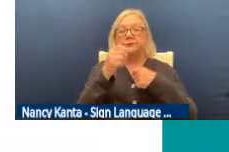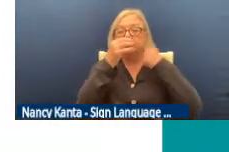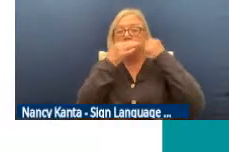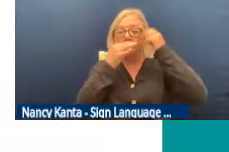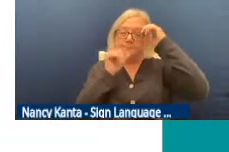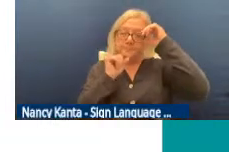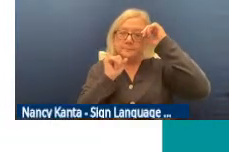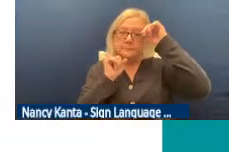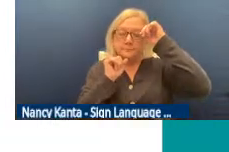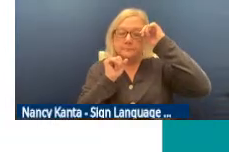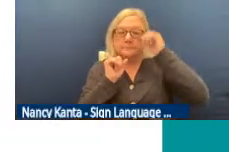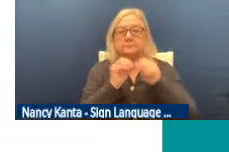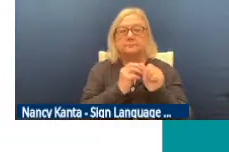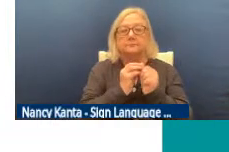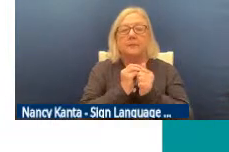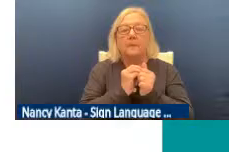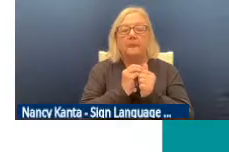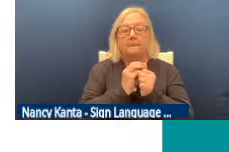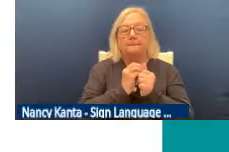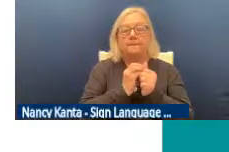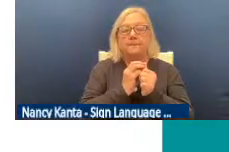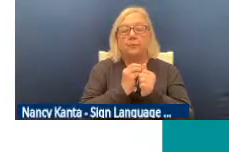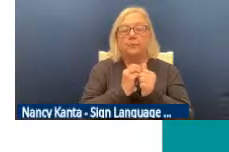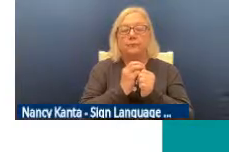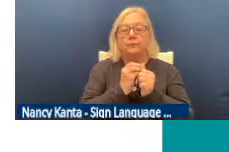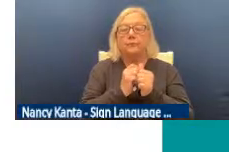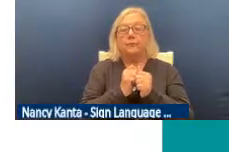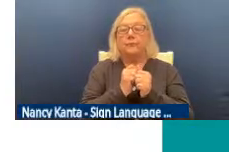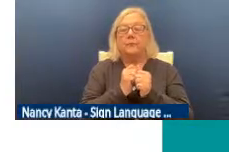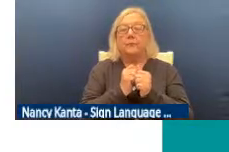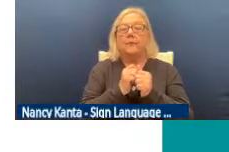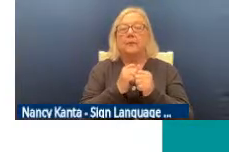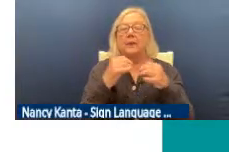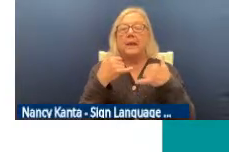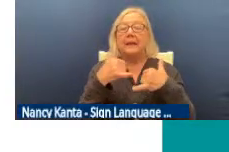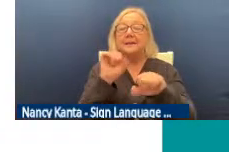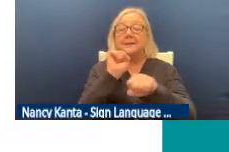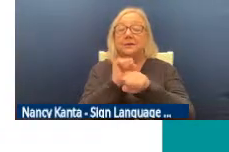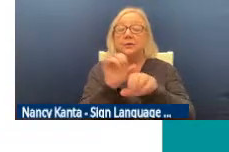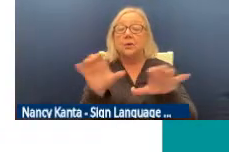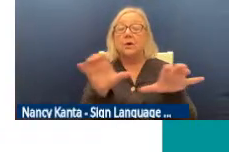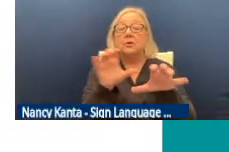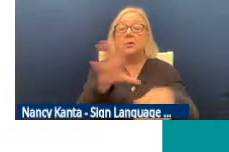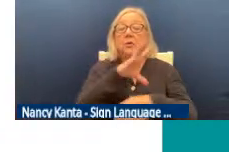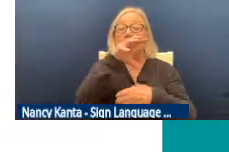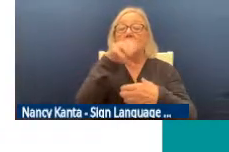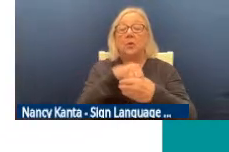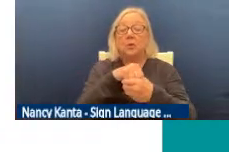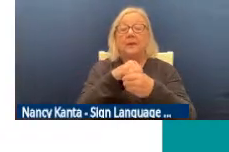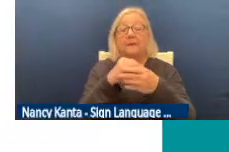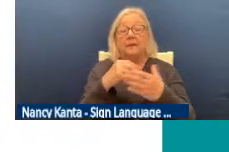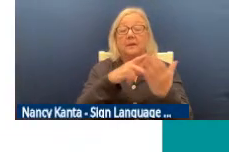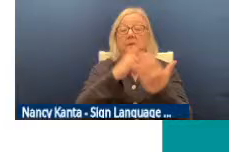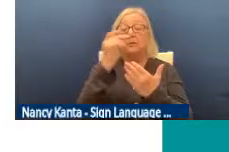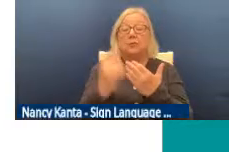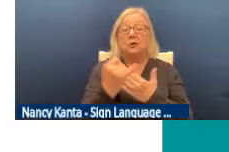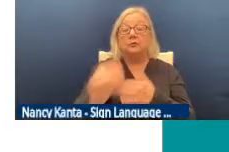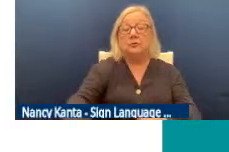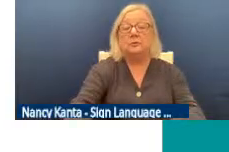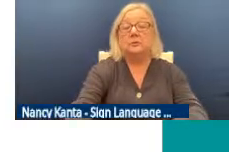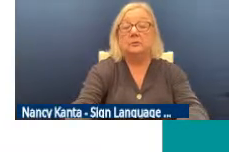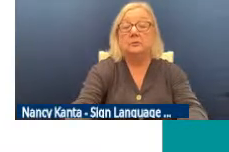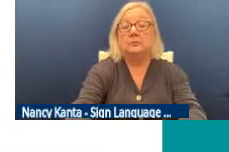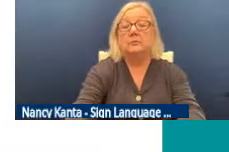does pavement markings, for instance, there still is work to do within this project for pavement markings.